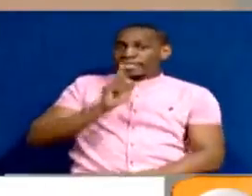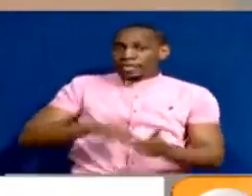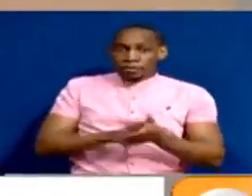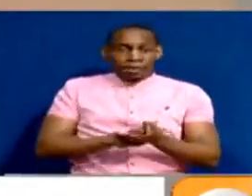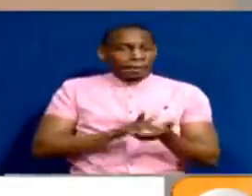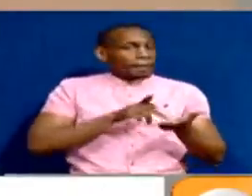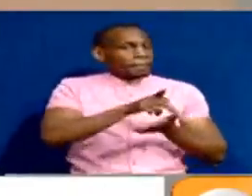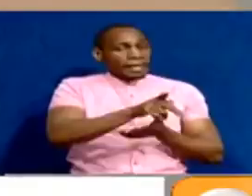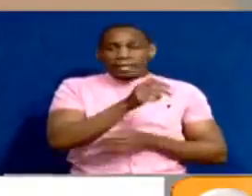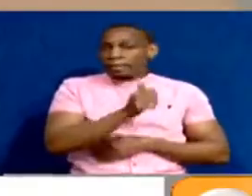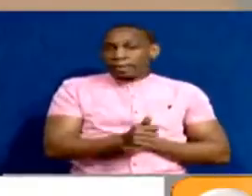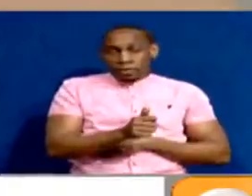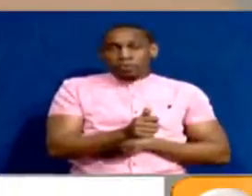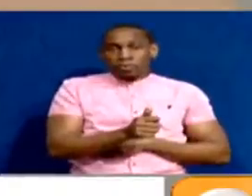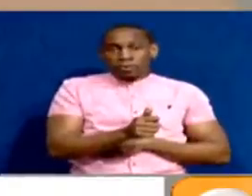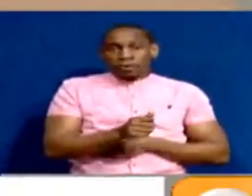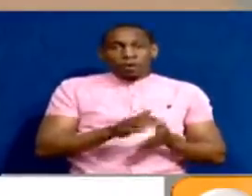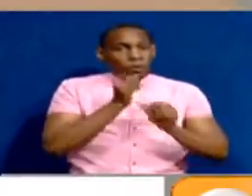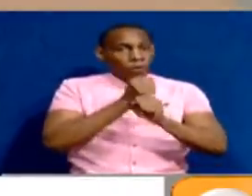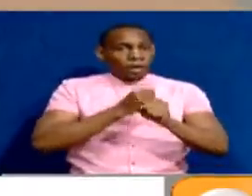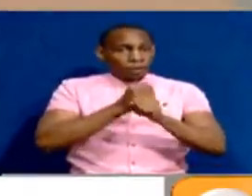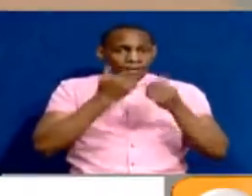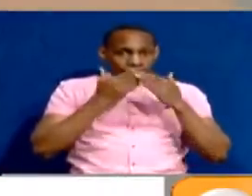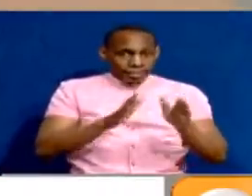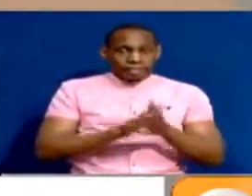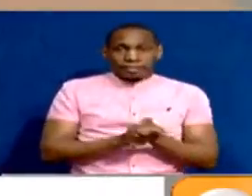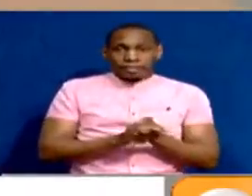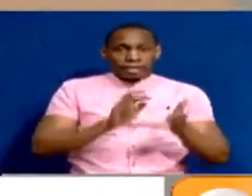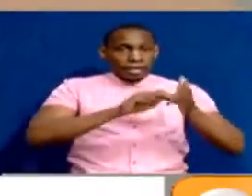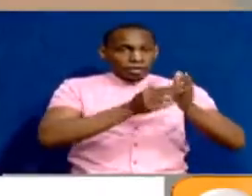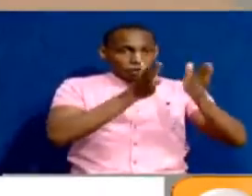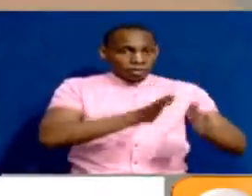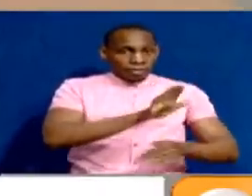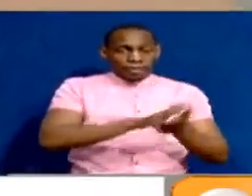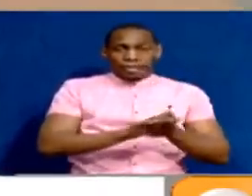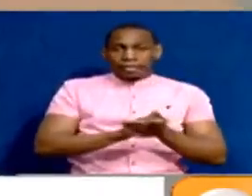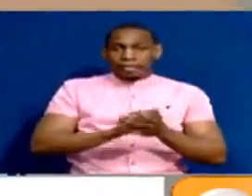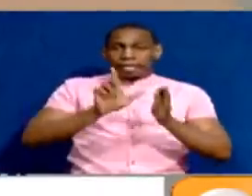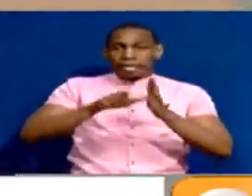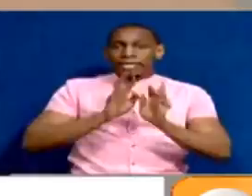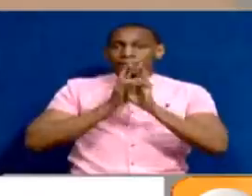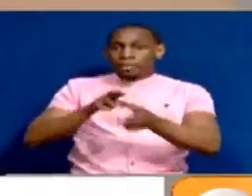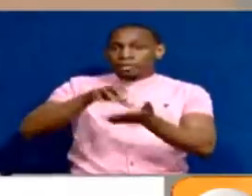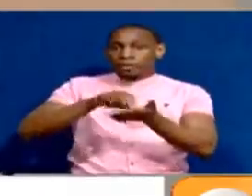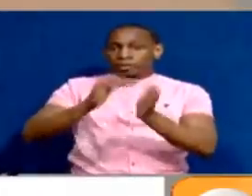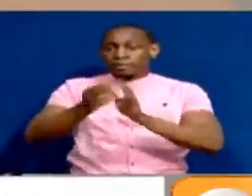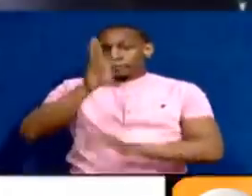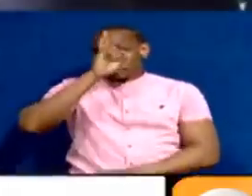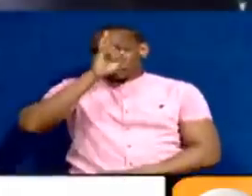that he had not been paid his dues for the work done. Masinde later reported the incident to the